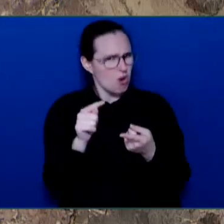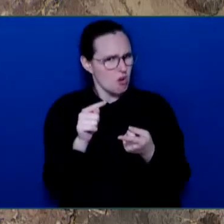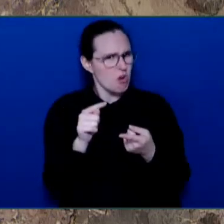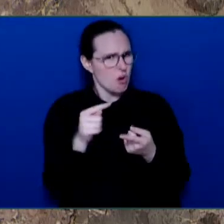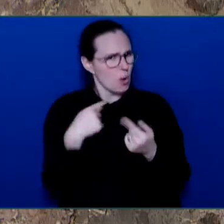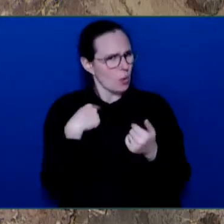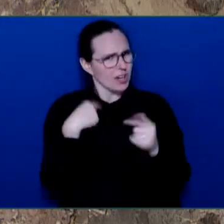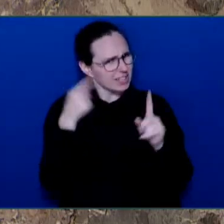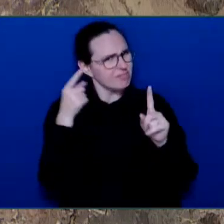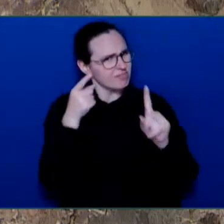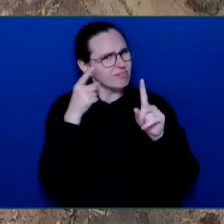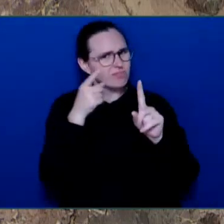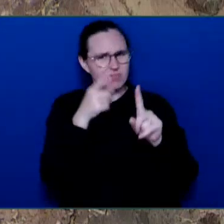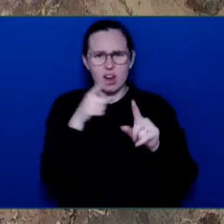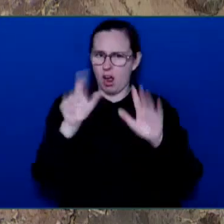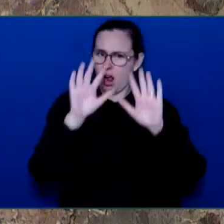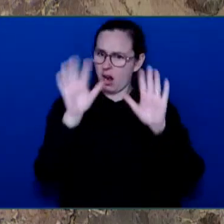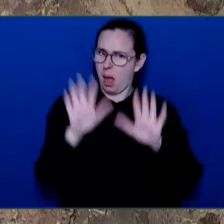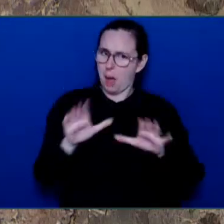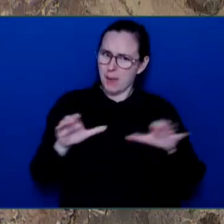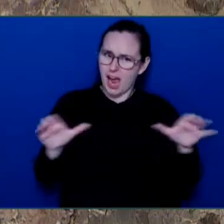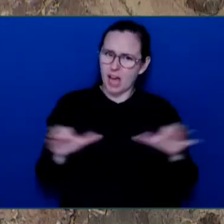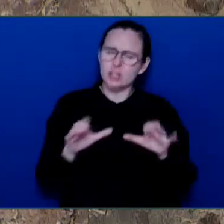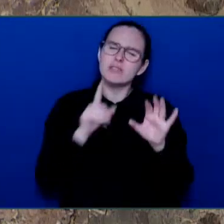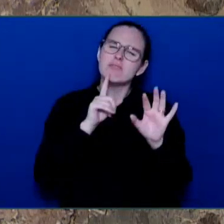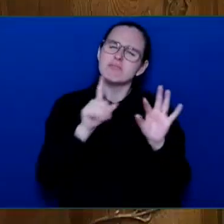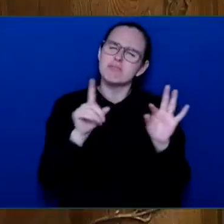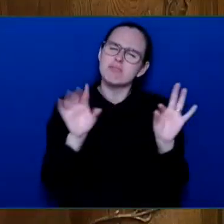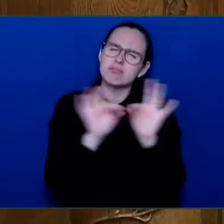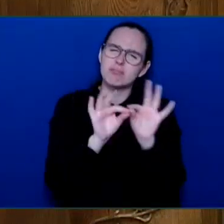and economically.